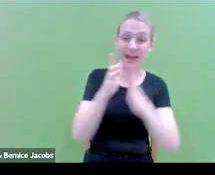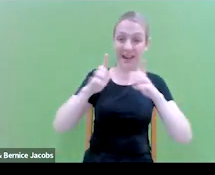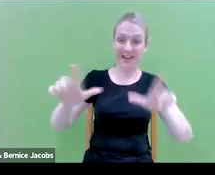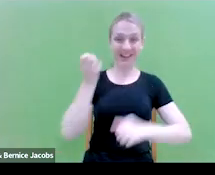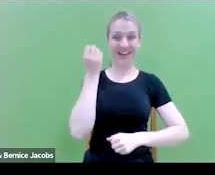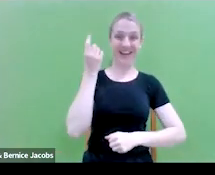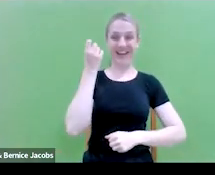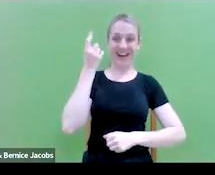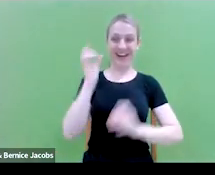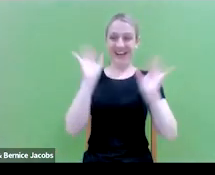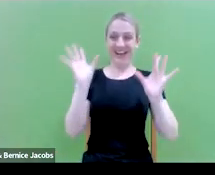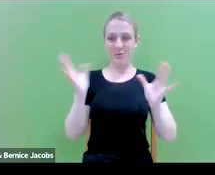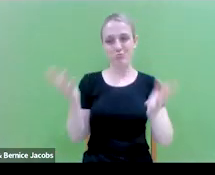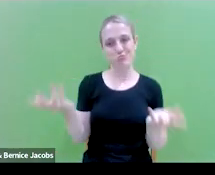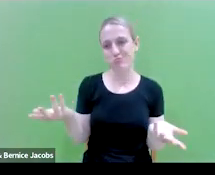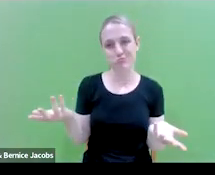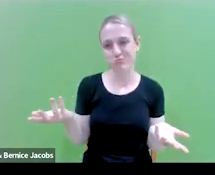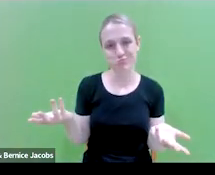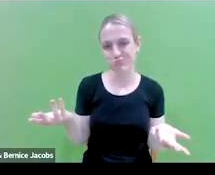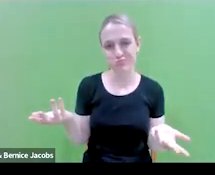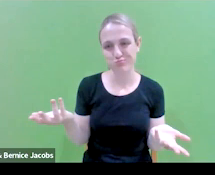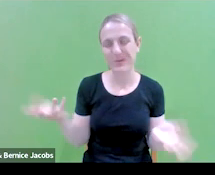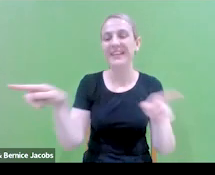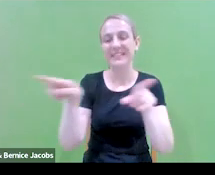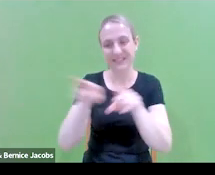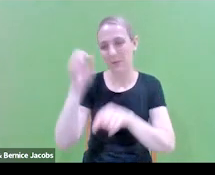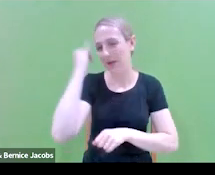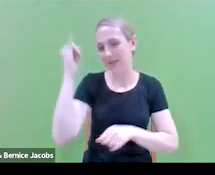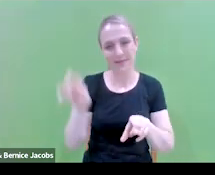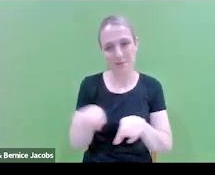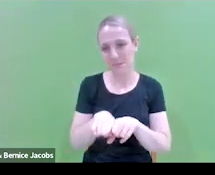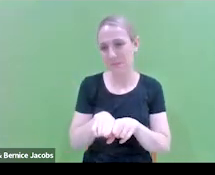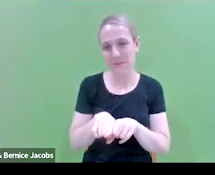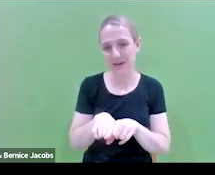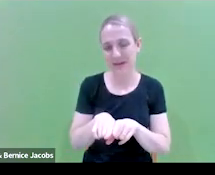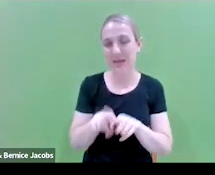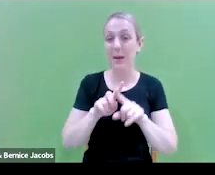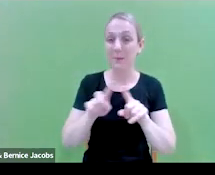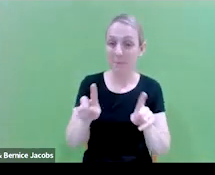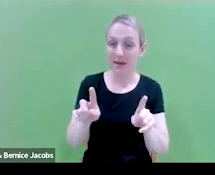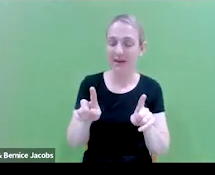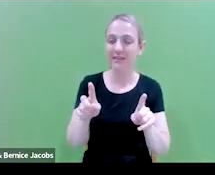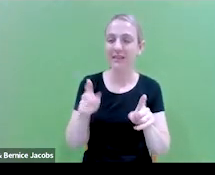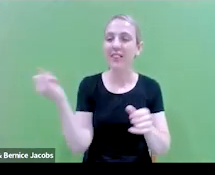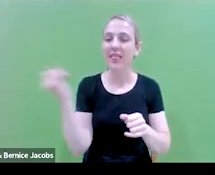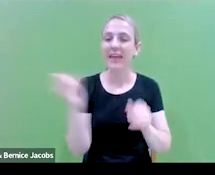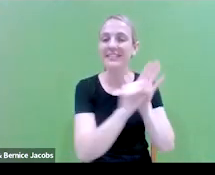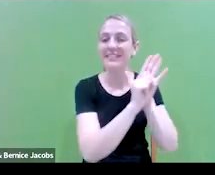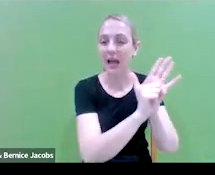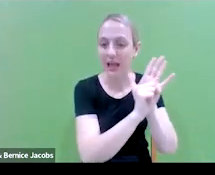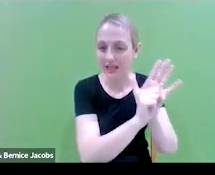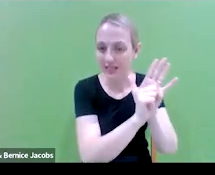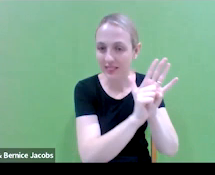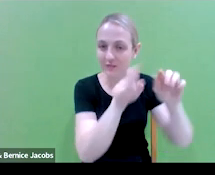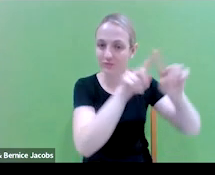can speak sign language. So it's the same kind of concept. But in signage, where we have embossed